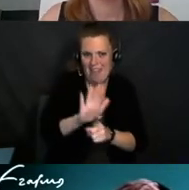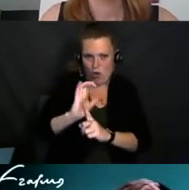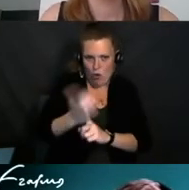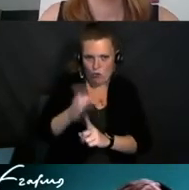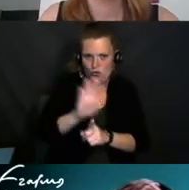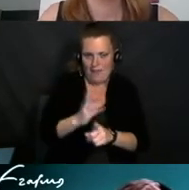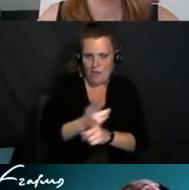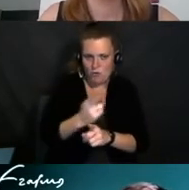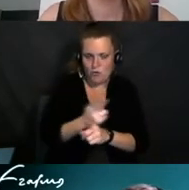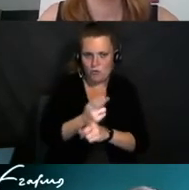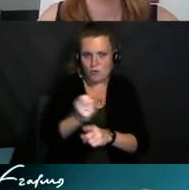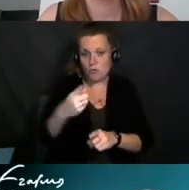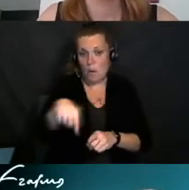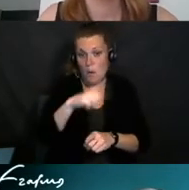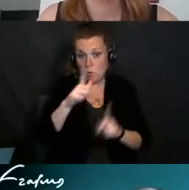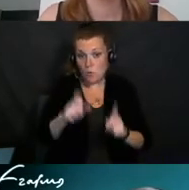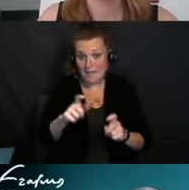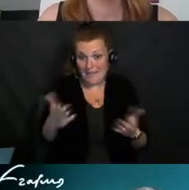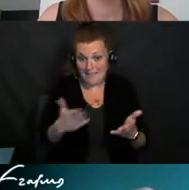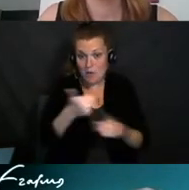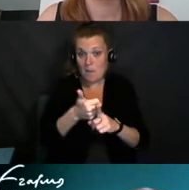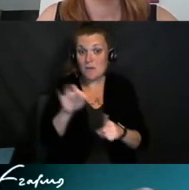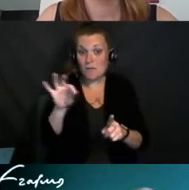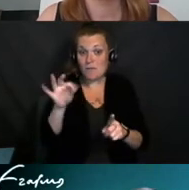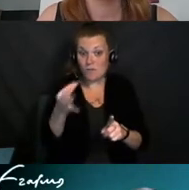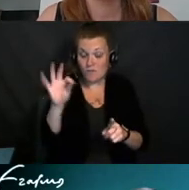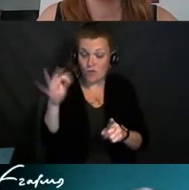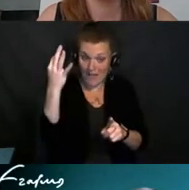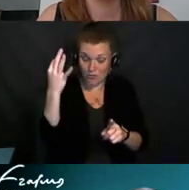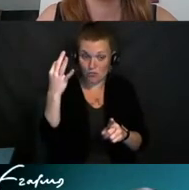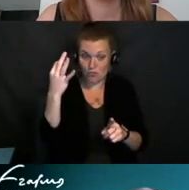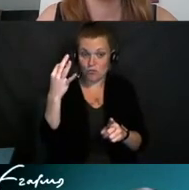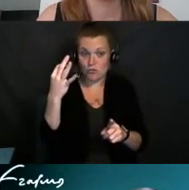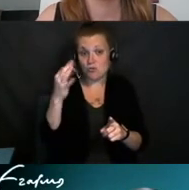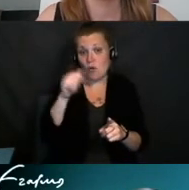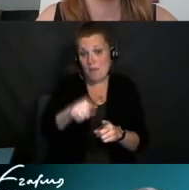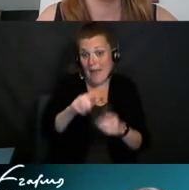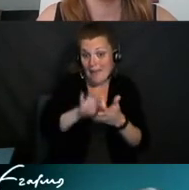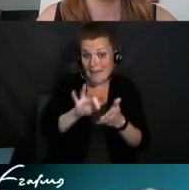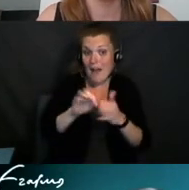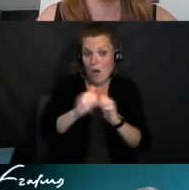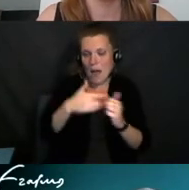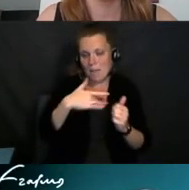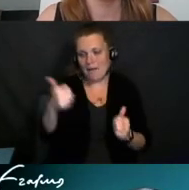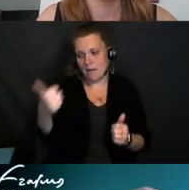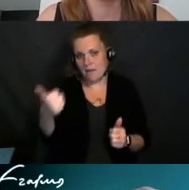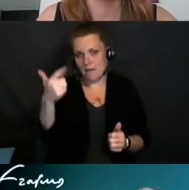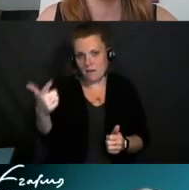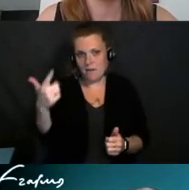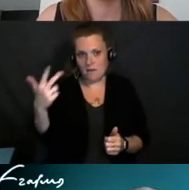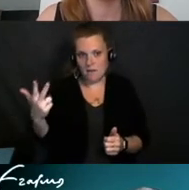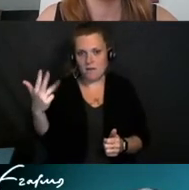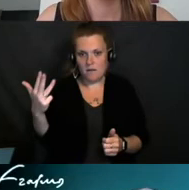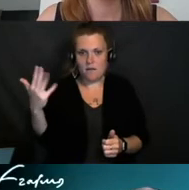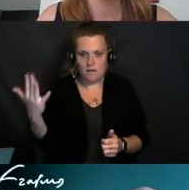here were French, and this is how they learn to count on their fingers, starting with this